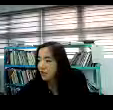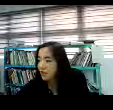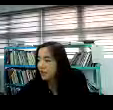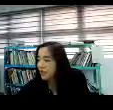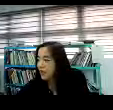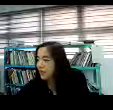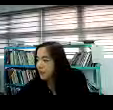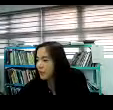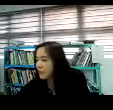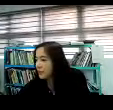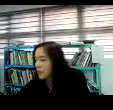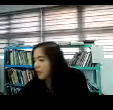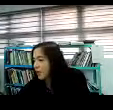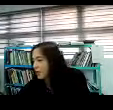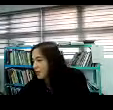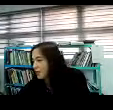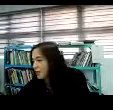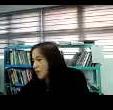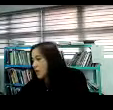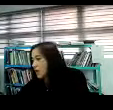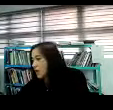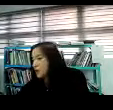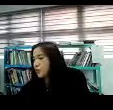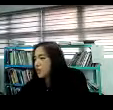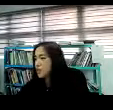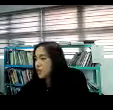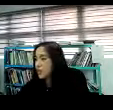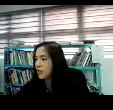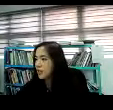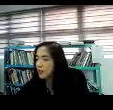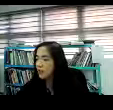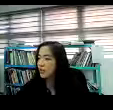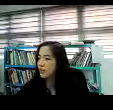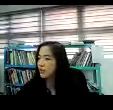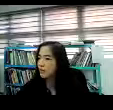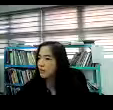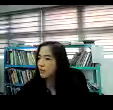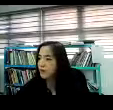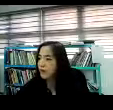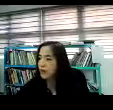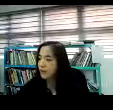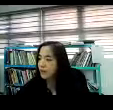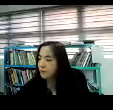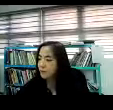assignments po yung mga bata ano po or may mga activities sila to research or to look for